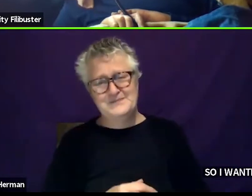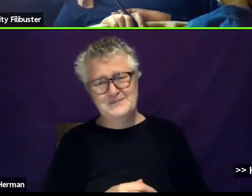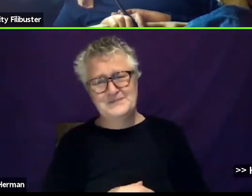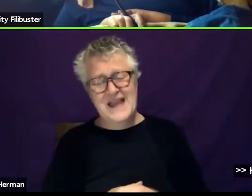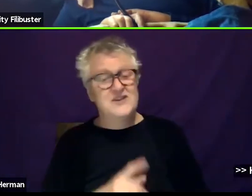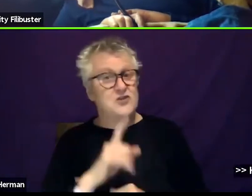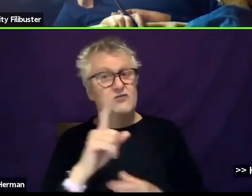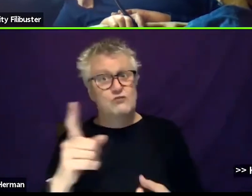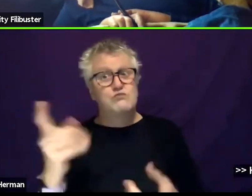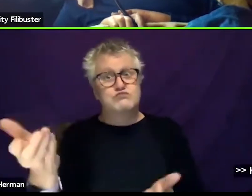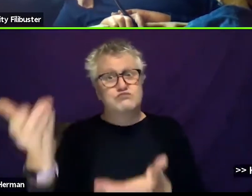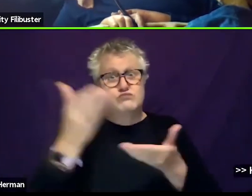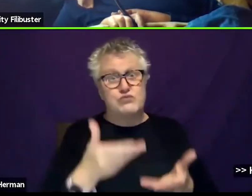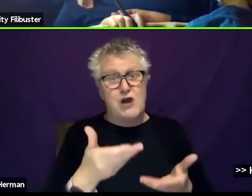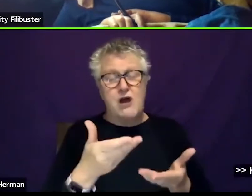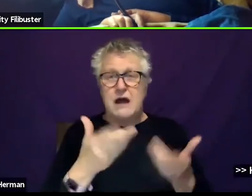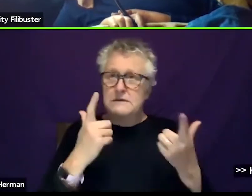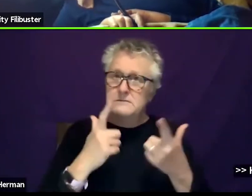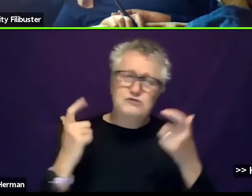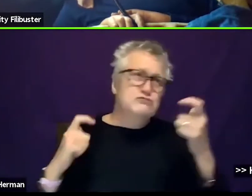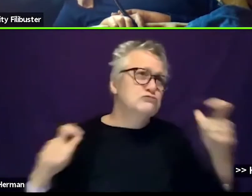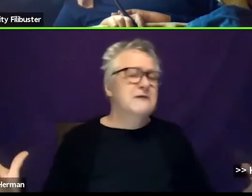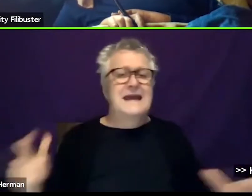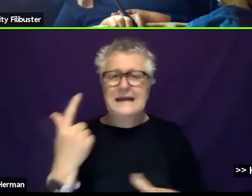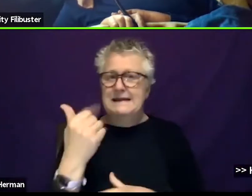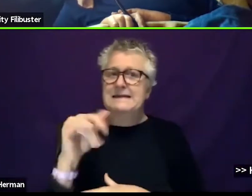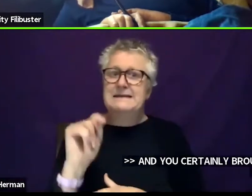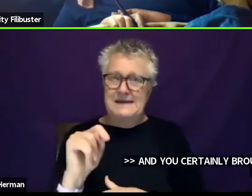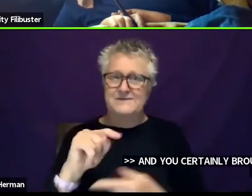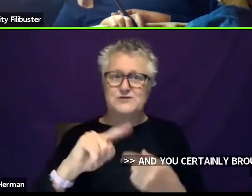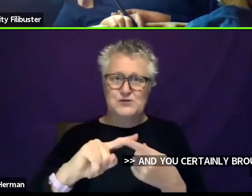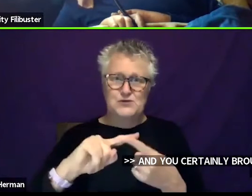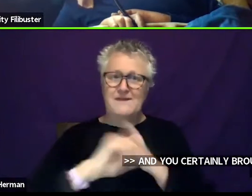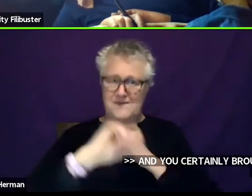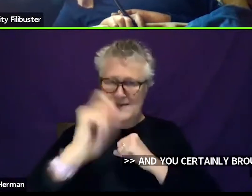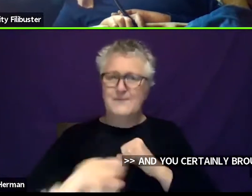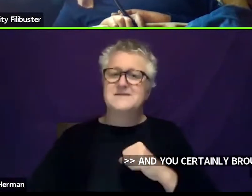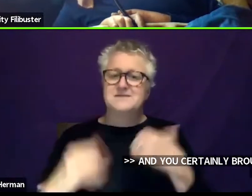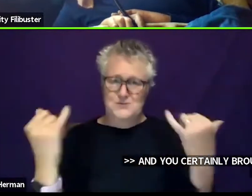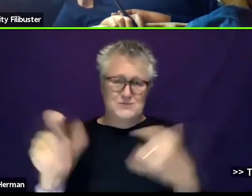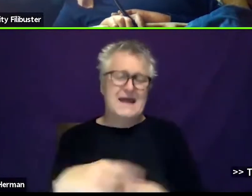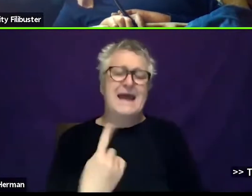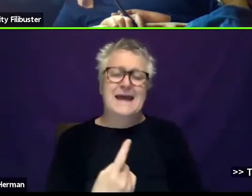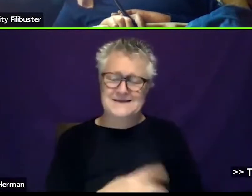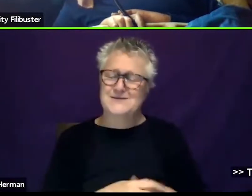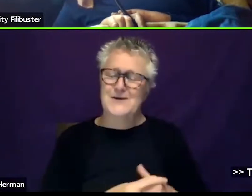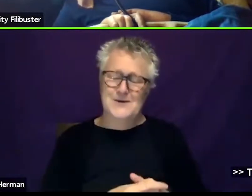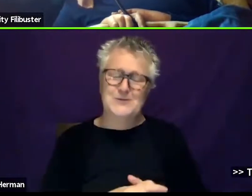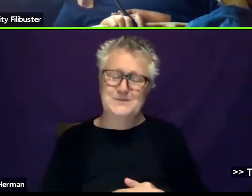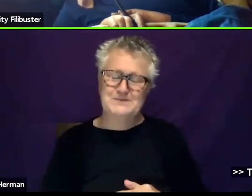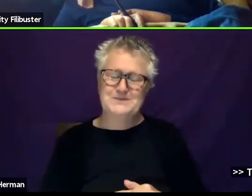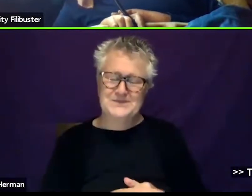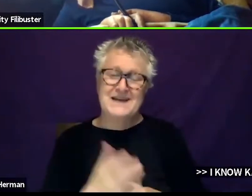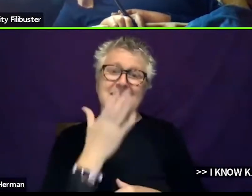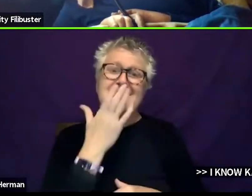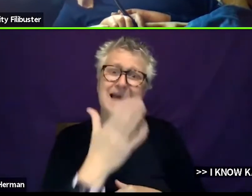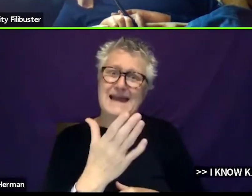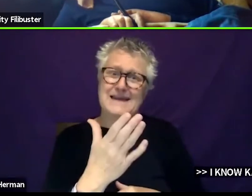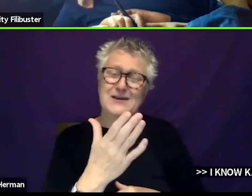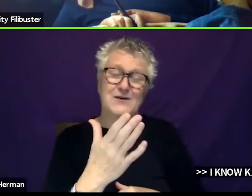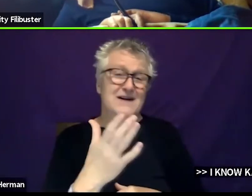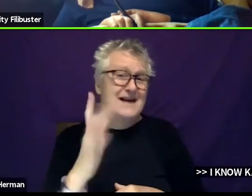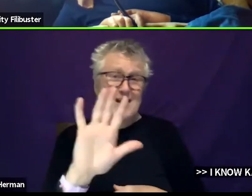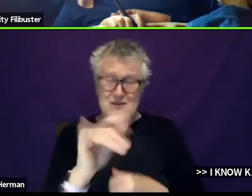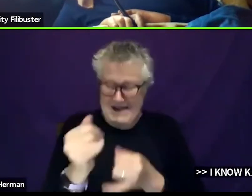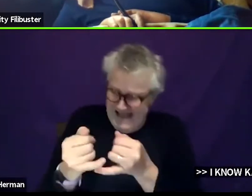filibuster today. That's really kind. I know Karen will agree, but just what you've said at the very end there, that little clip, and